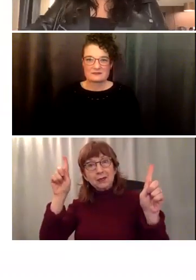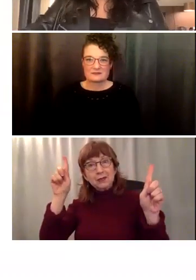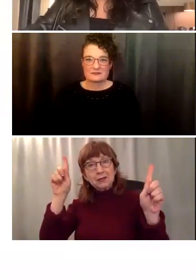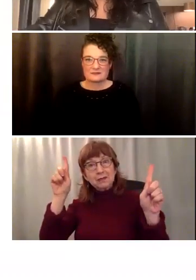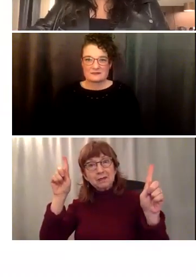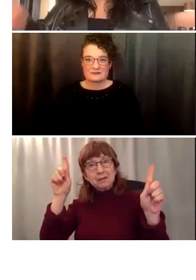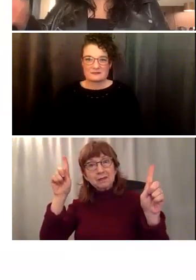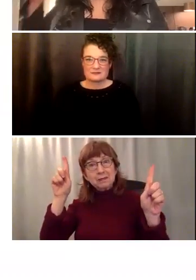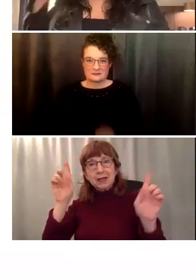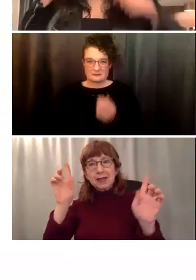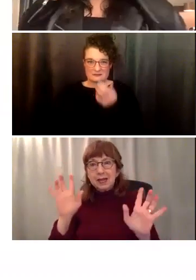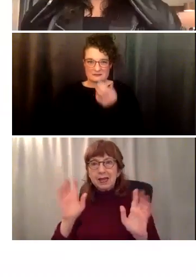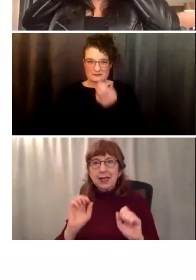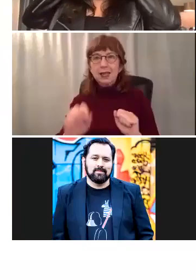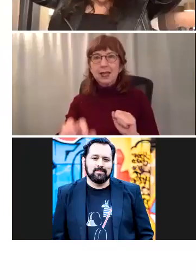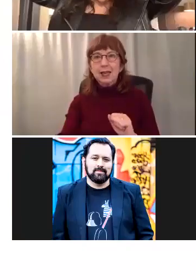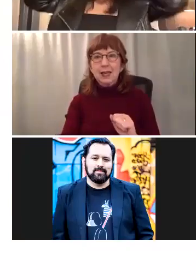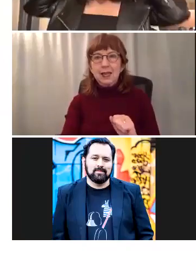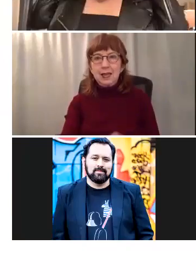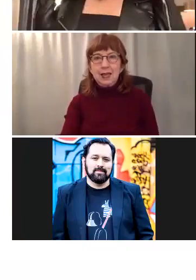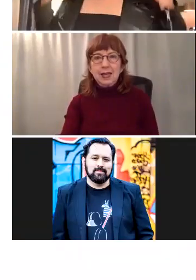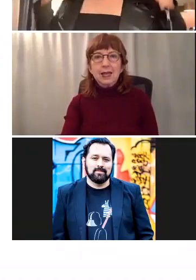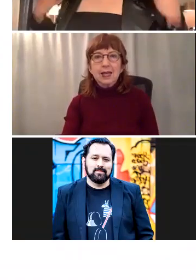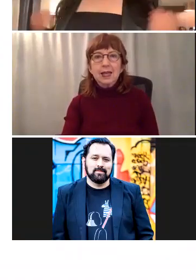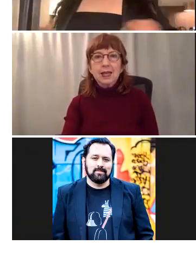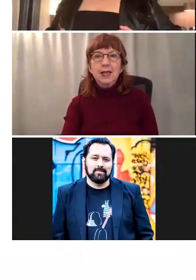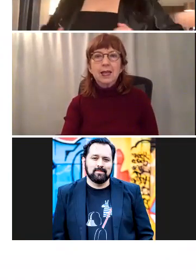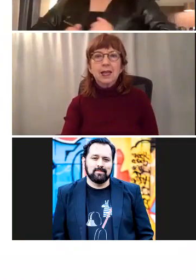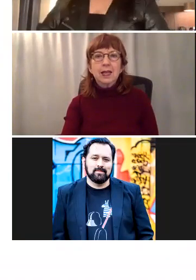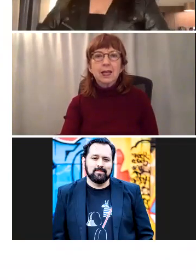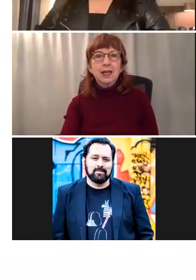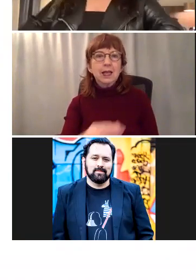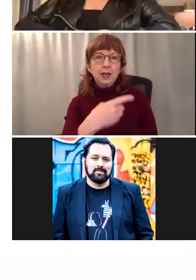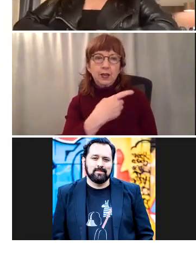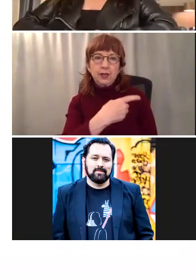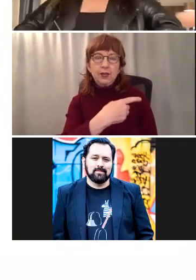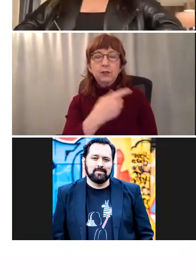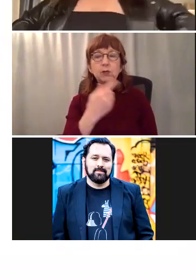So here's my point for Genesis Gutierrez. So she's one of my